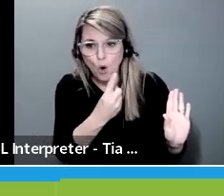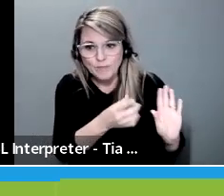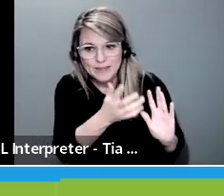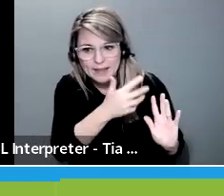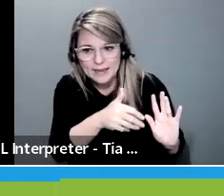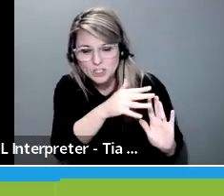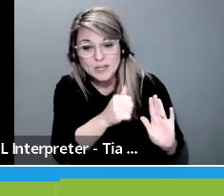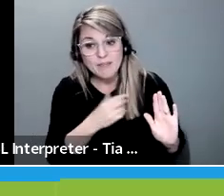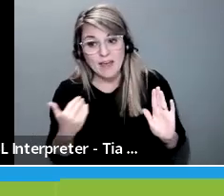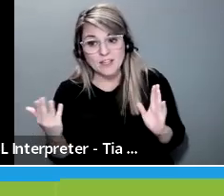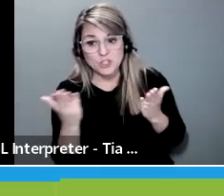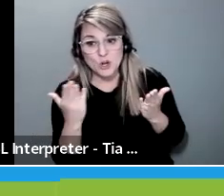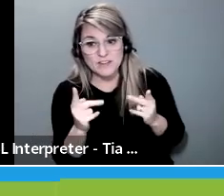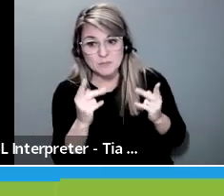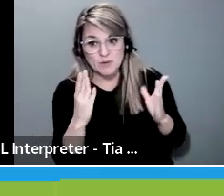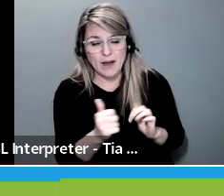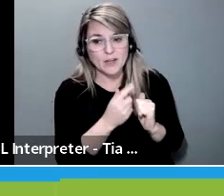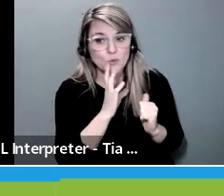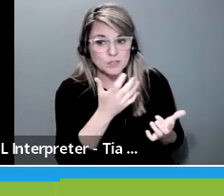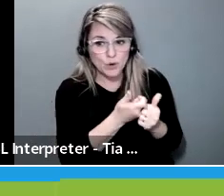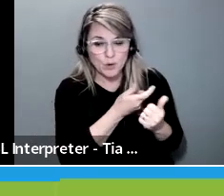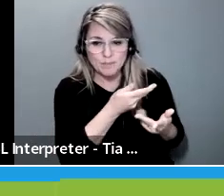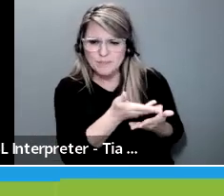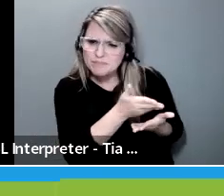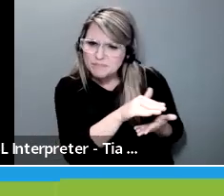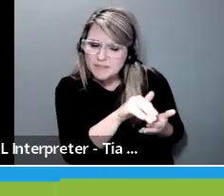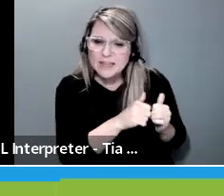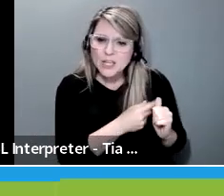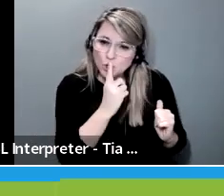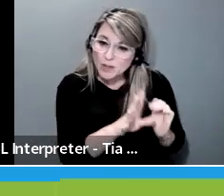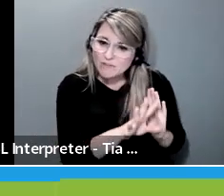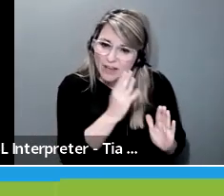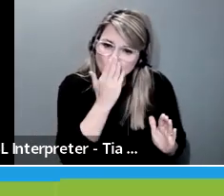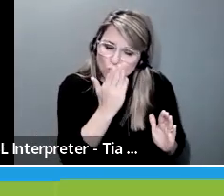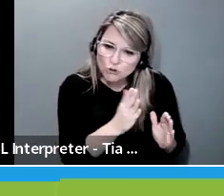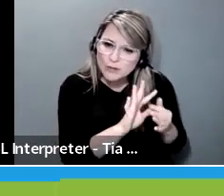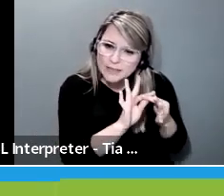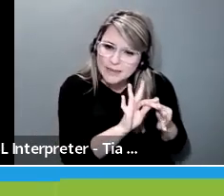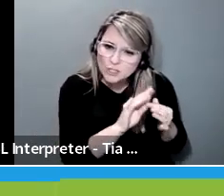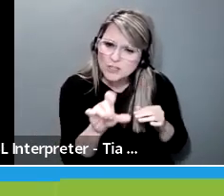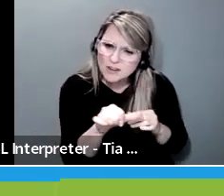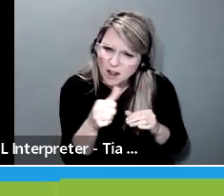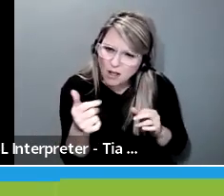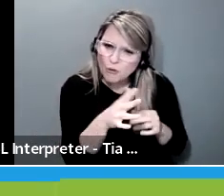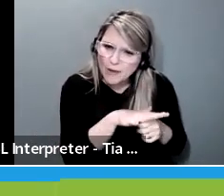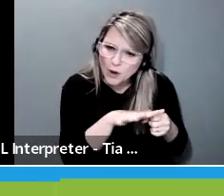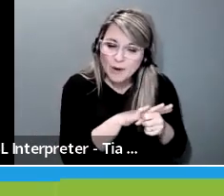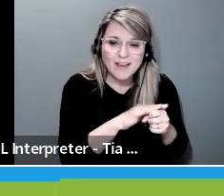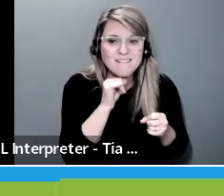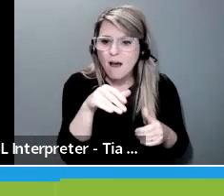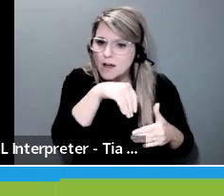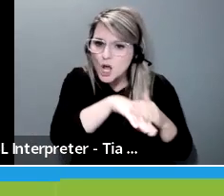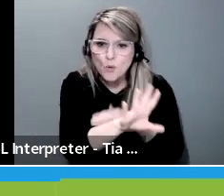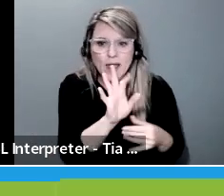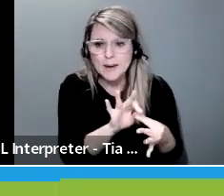working with her was able to talk about how she was able to find those connections elsewhere. And really, I